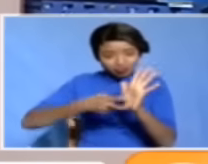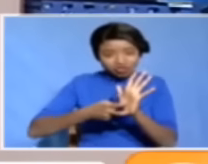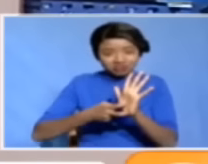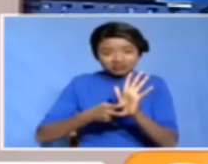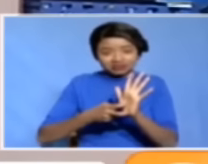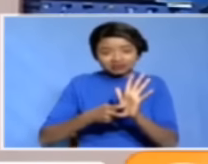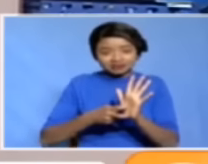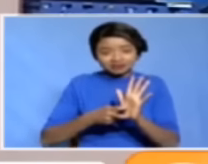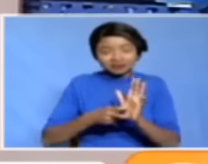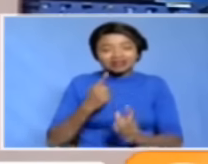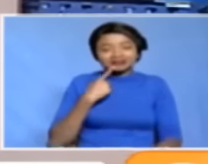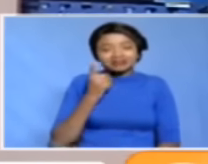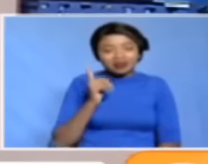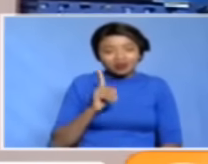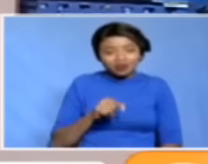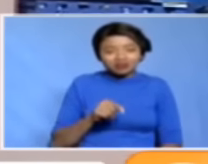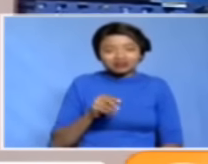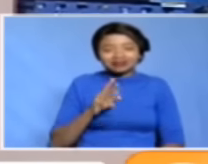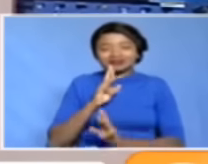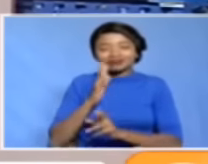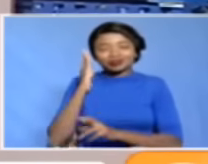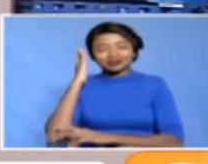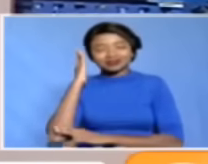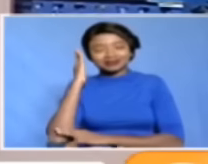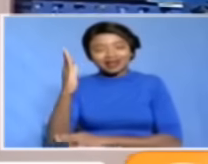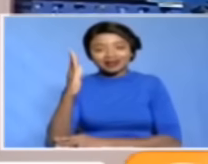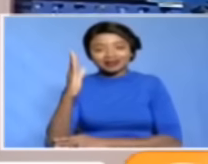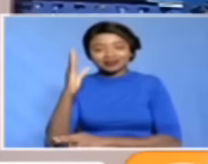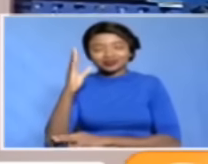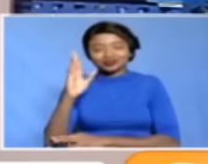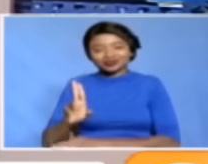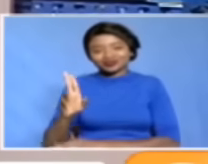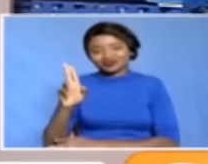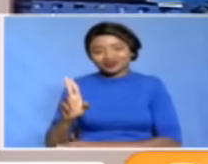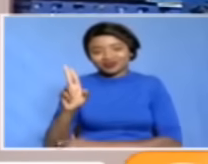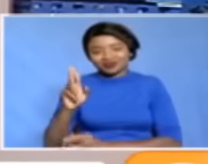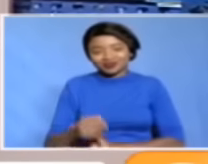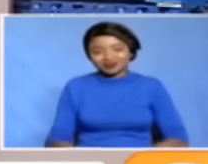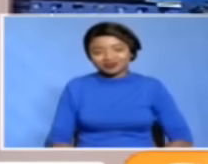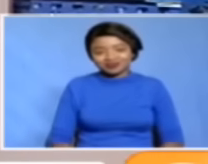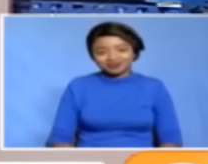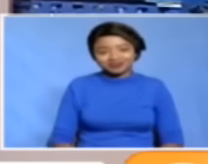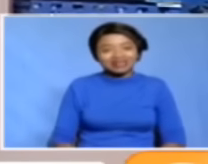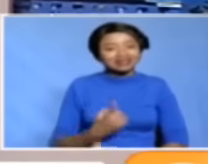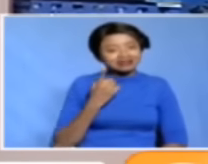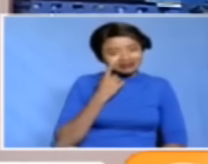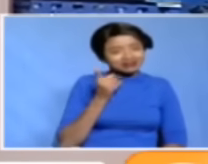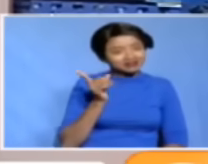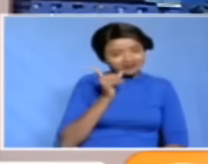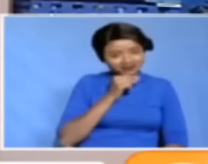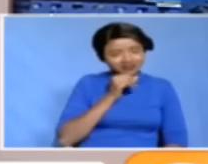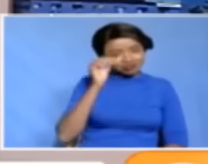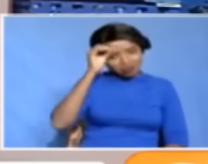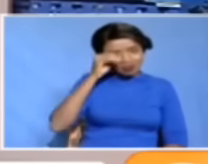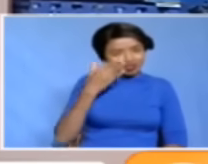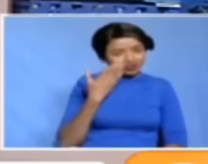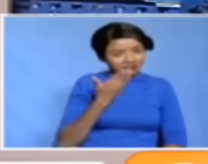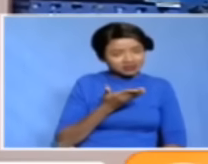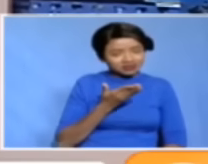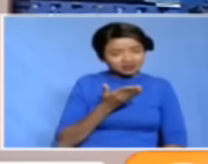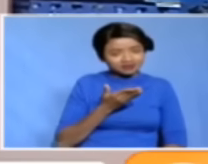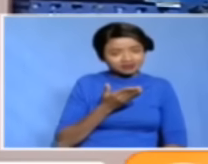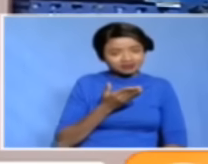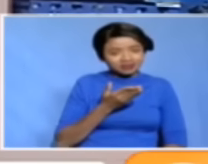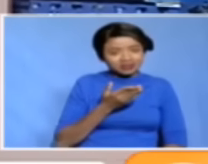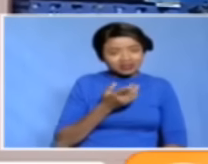and says report directly to the president. You've been around, and I'm sure you've seen numerous articles and opinions around this, in effect saying